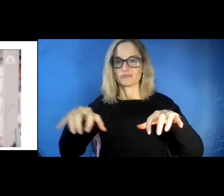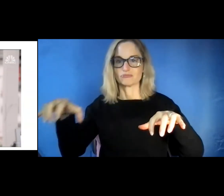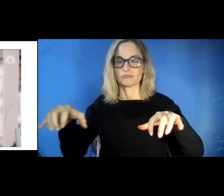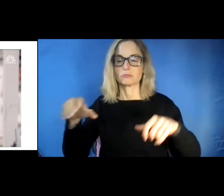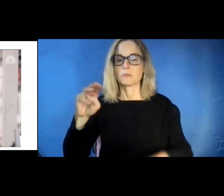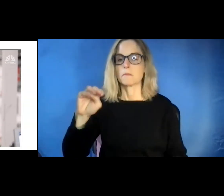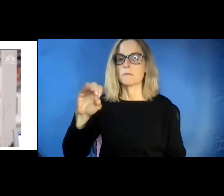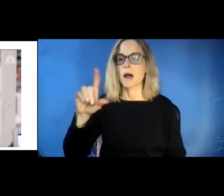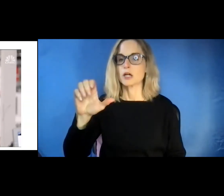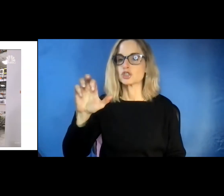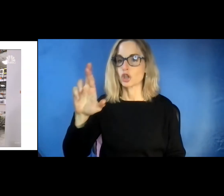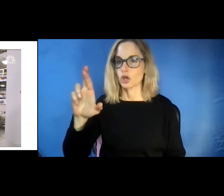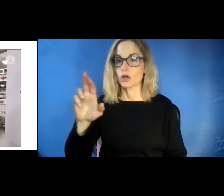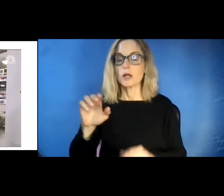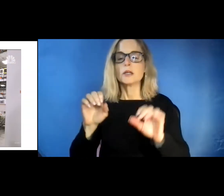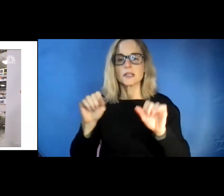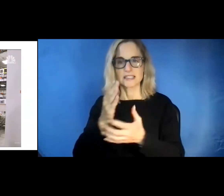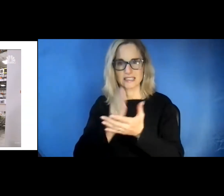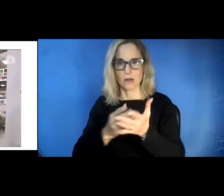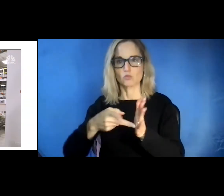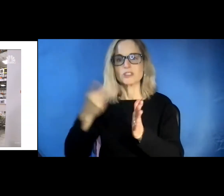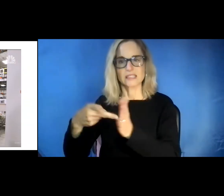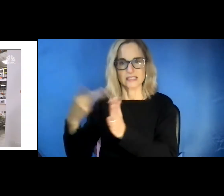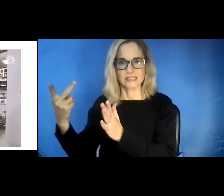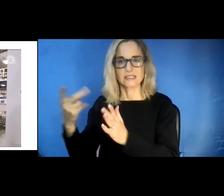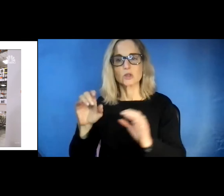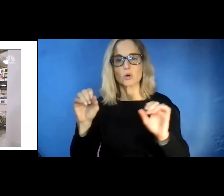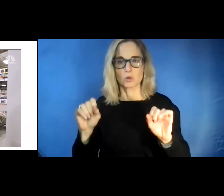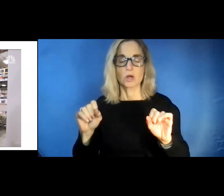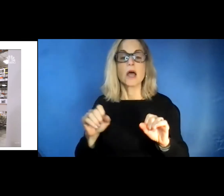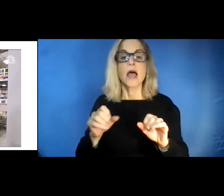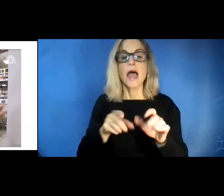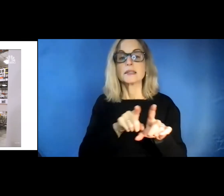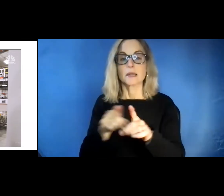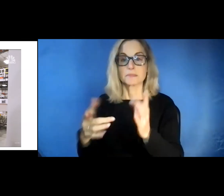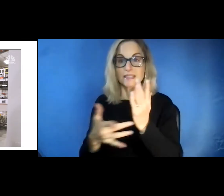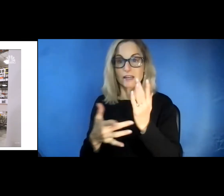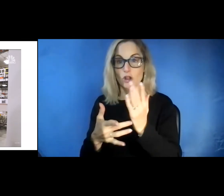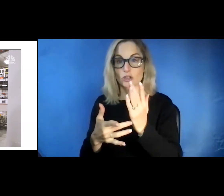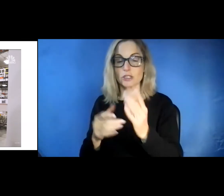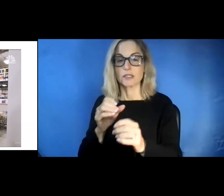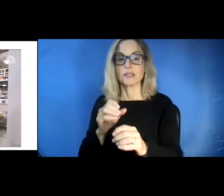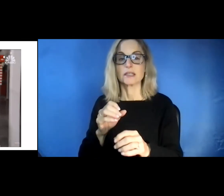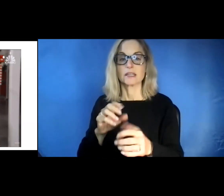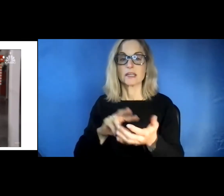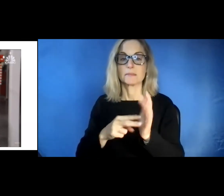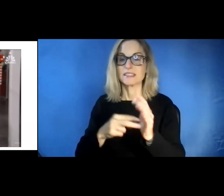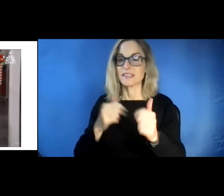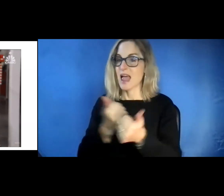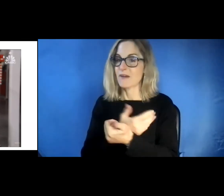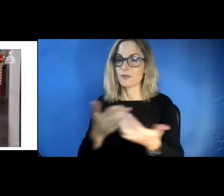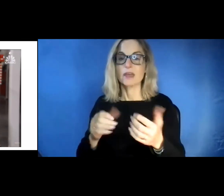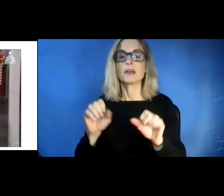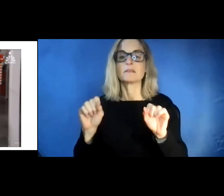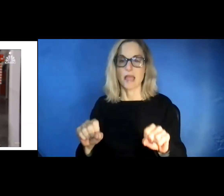got redundancies. We have different technologies that we employ here that make the drive unit final assembly very automatable. Chris